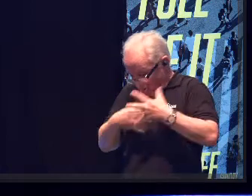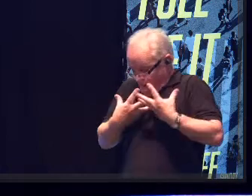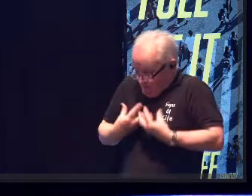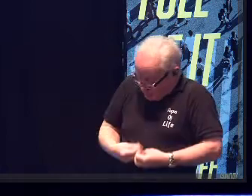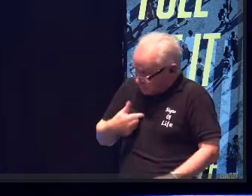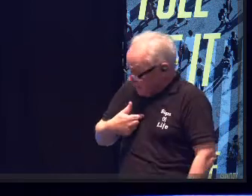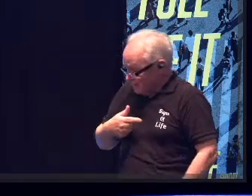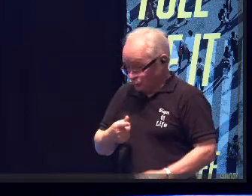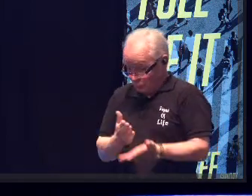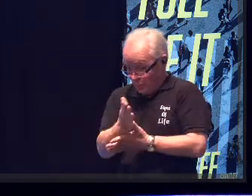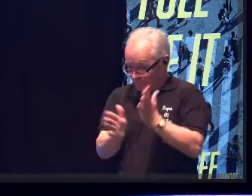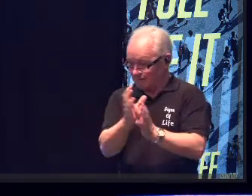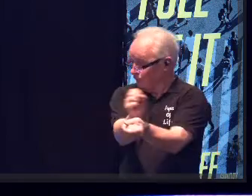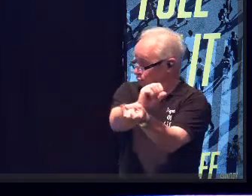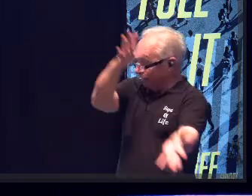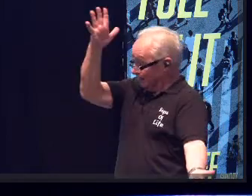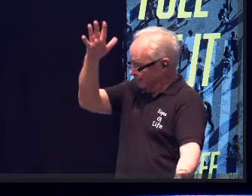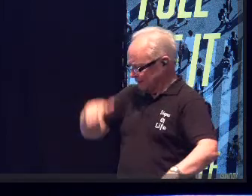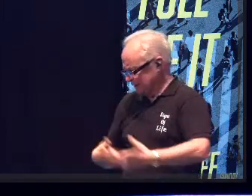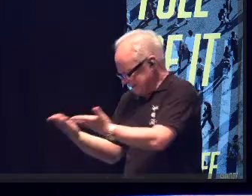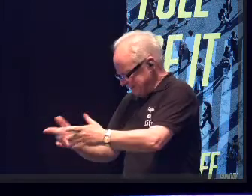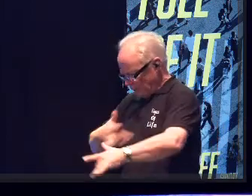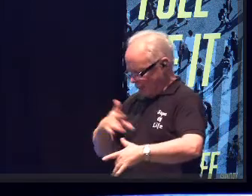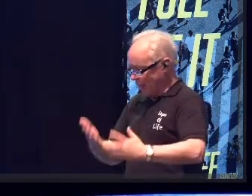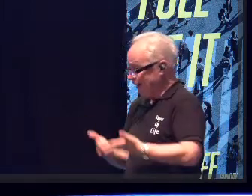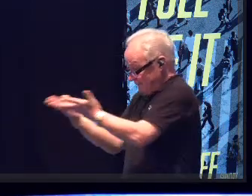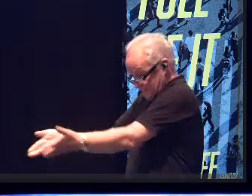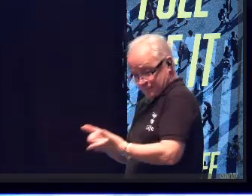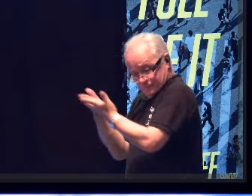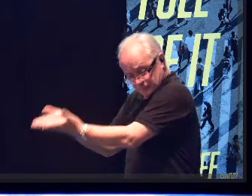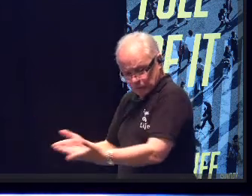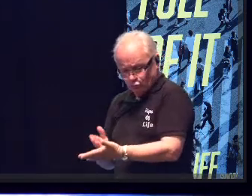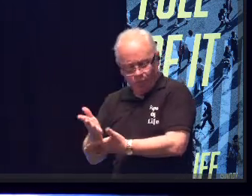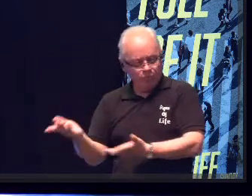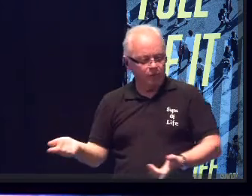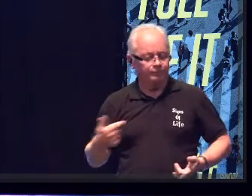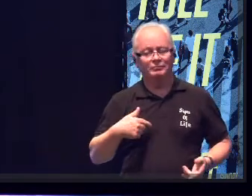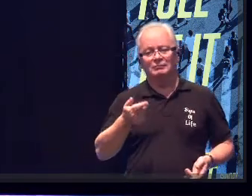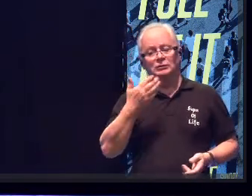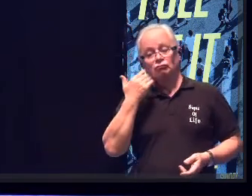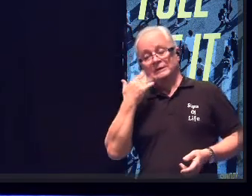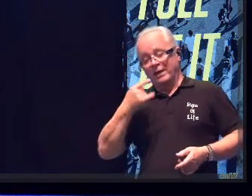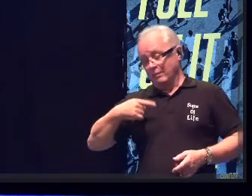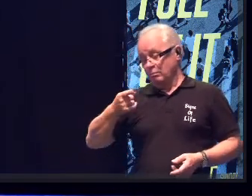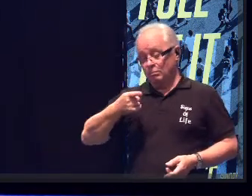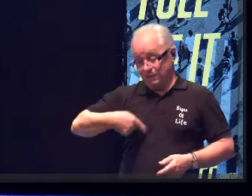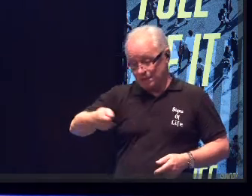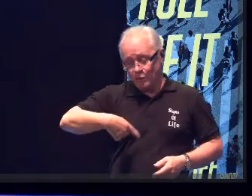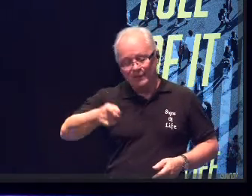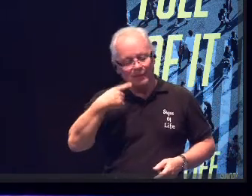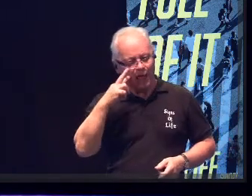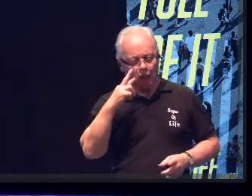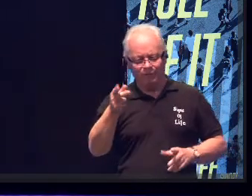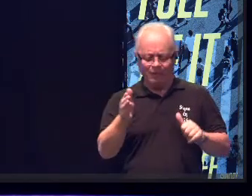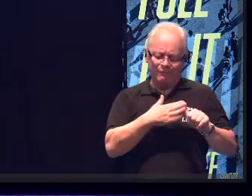is freeing, liberating, life-giving. I only noticed this week in this